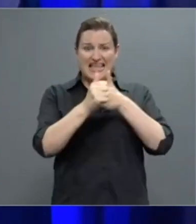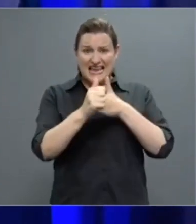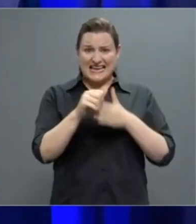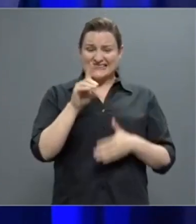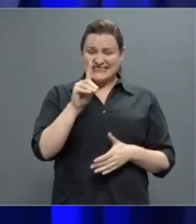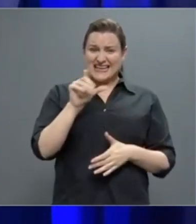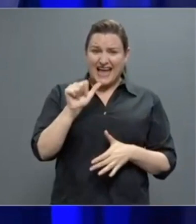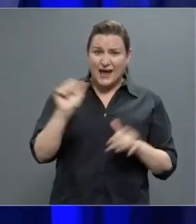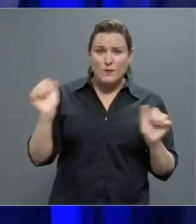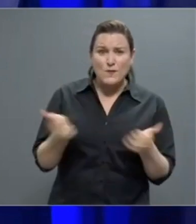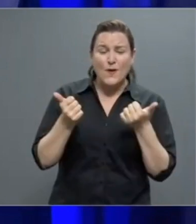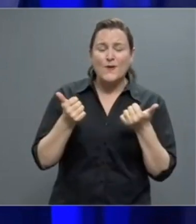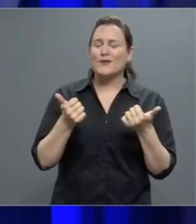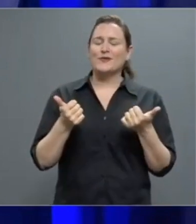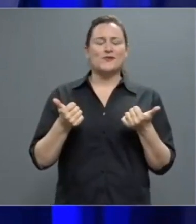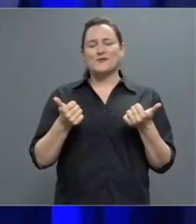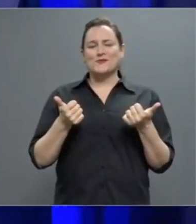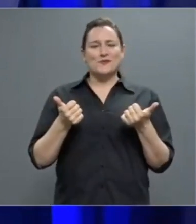of ours.